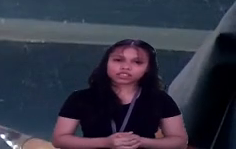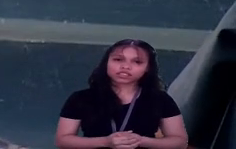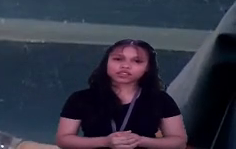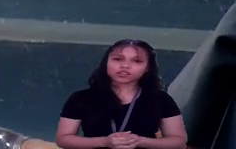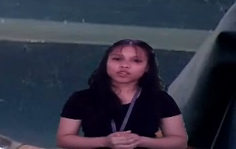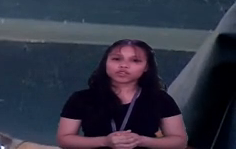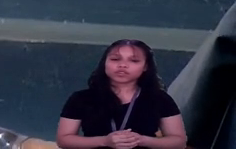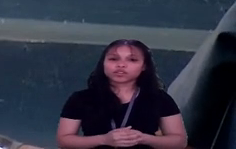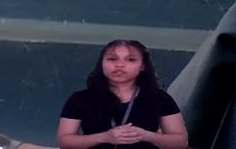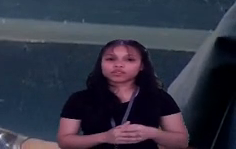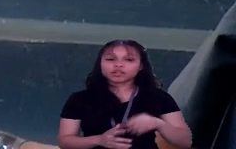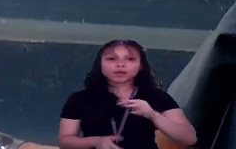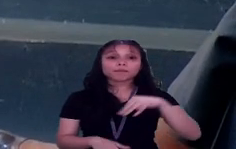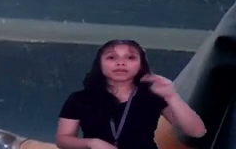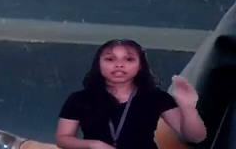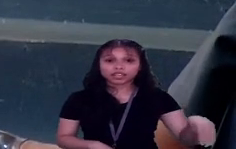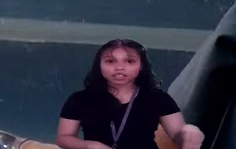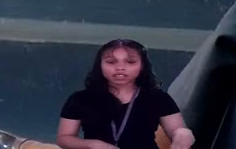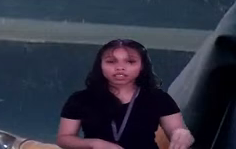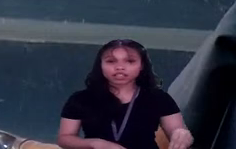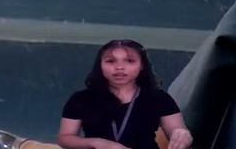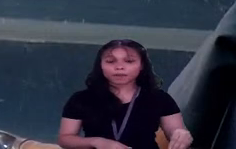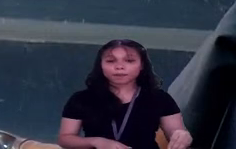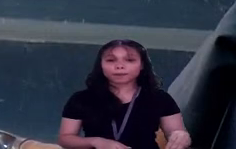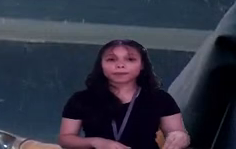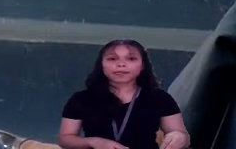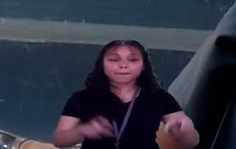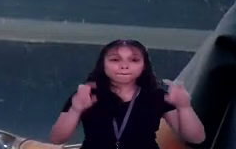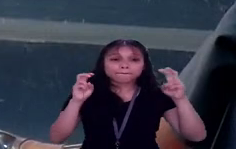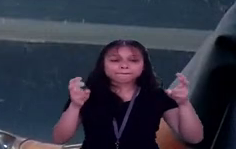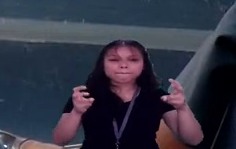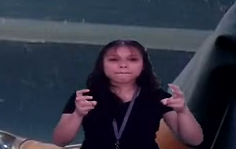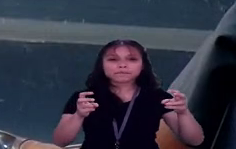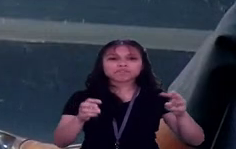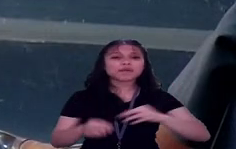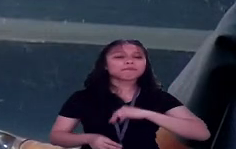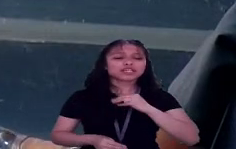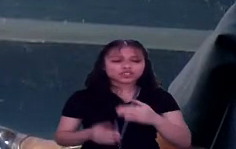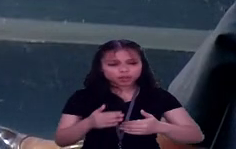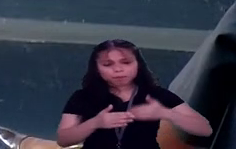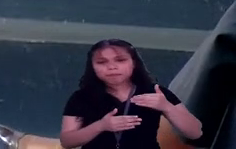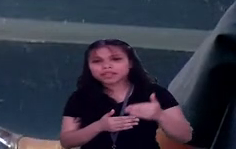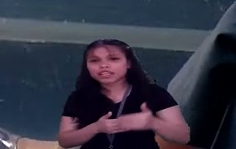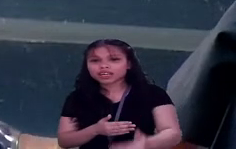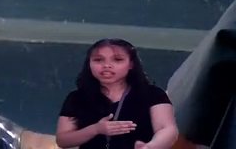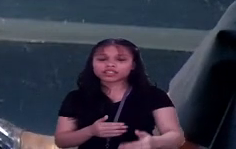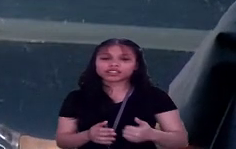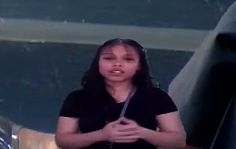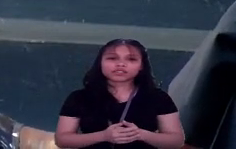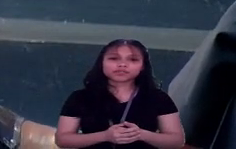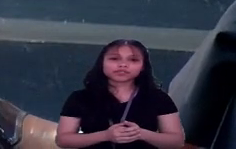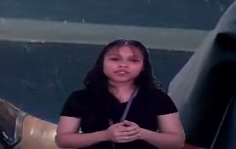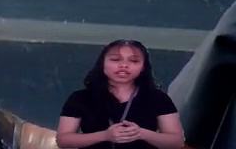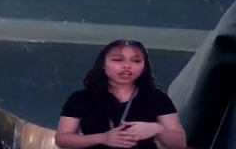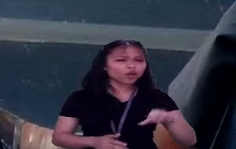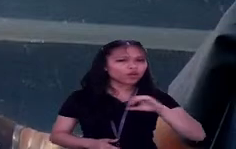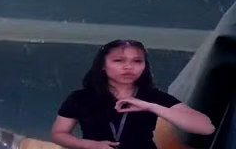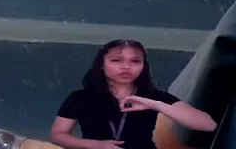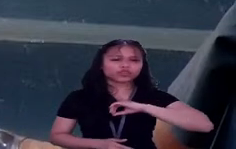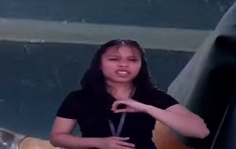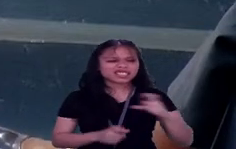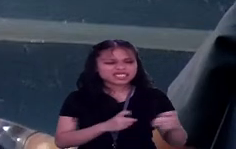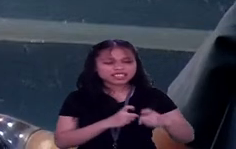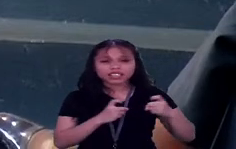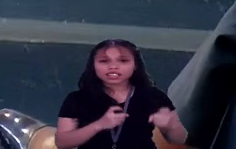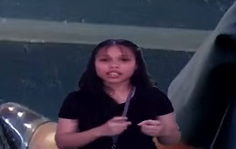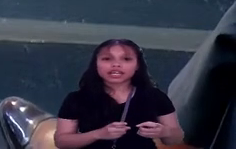Church, Makati, with the theme Vision Beyond Borders. And I break the border of self, of sin, of selfish desires, and gave